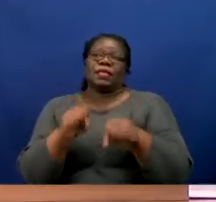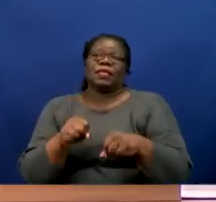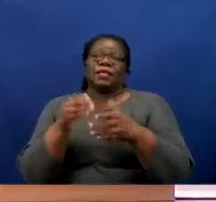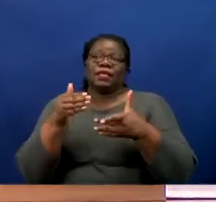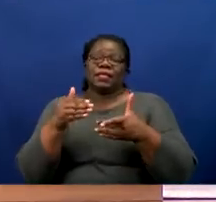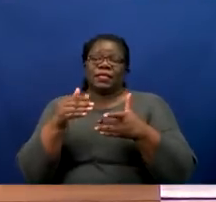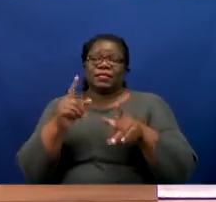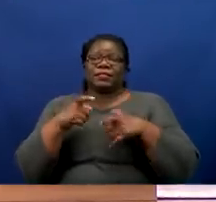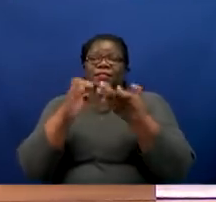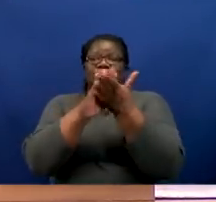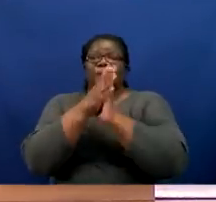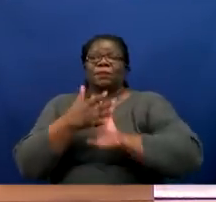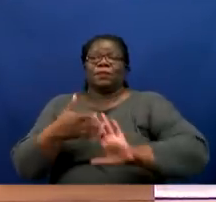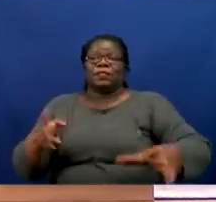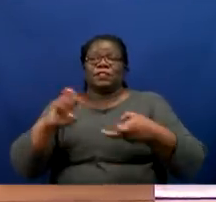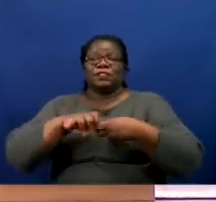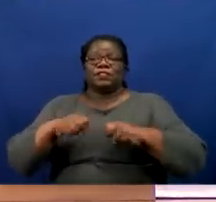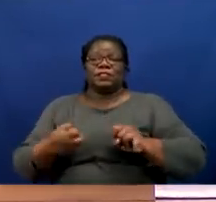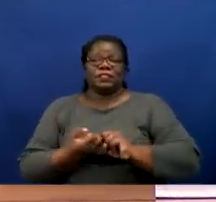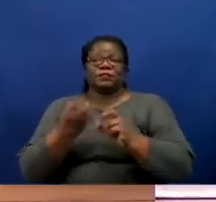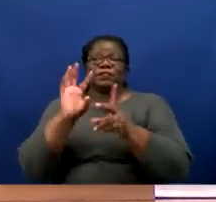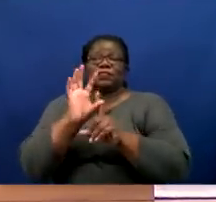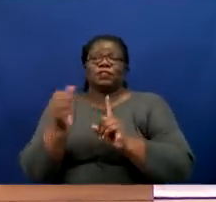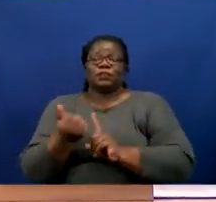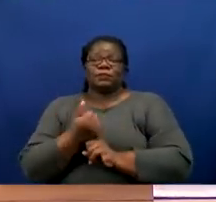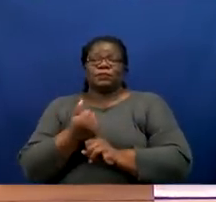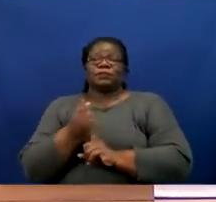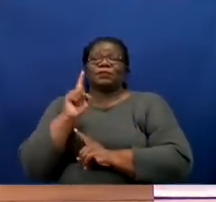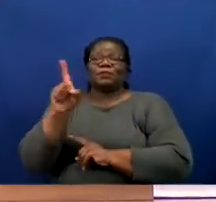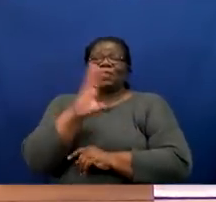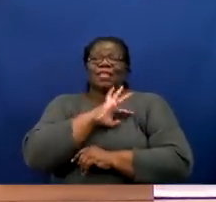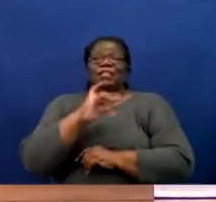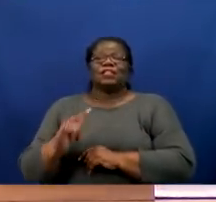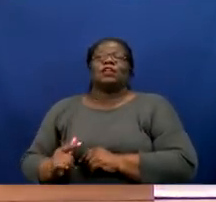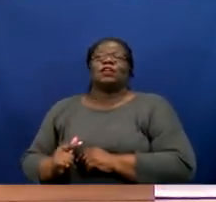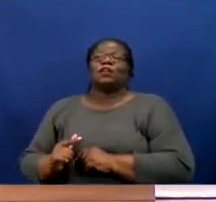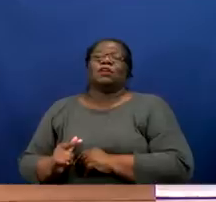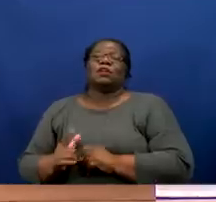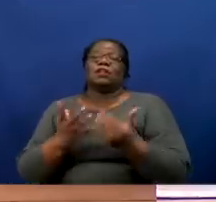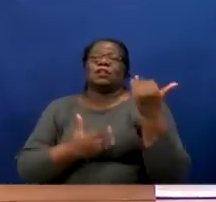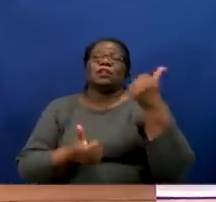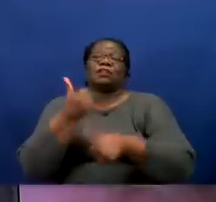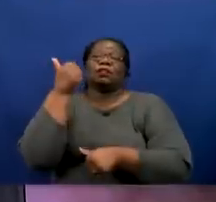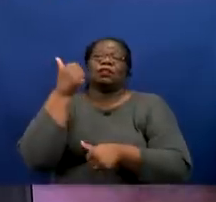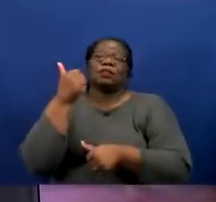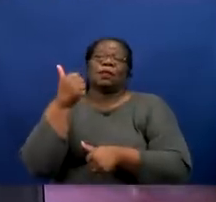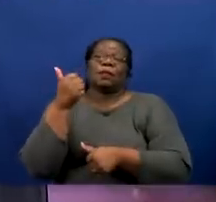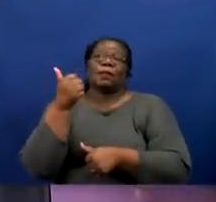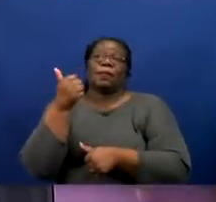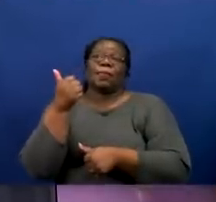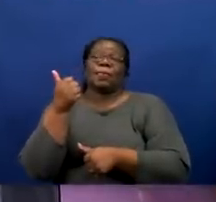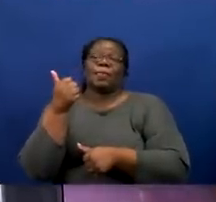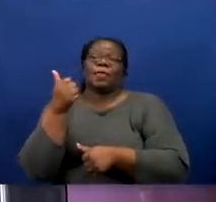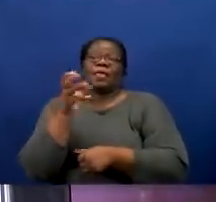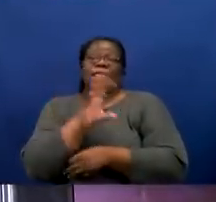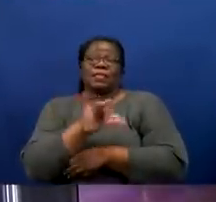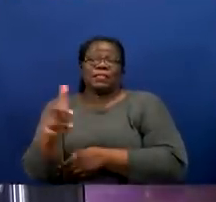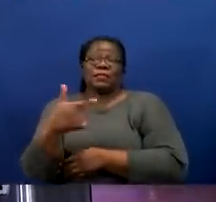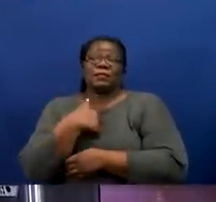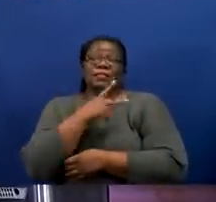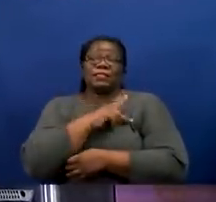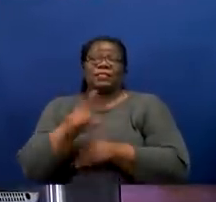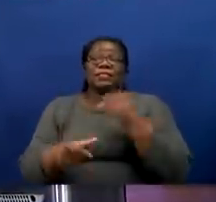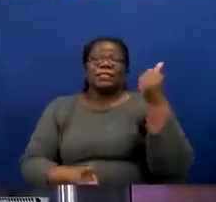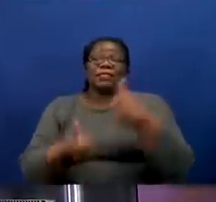peace to your storm-tossed sea. He is Lord of Lords, but he is King